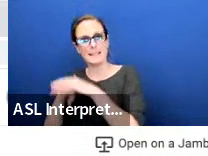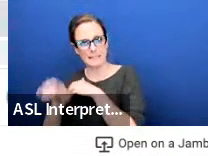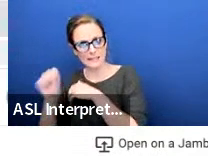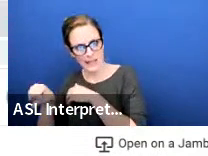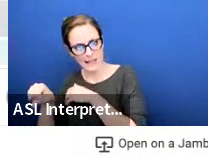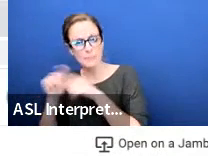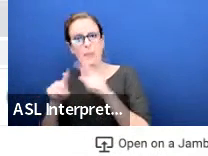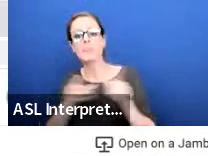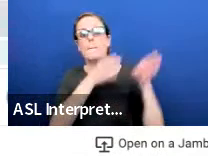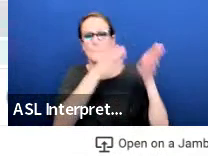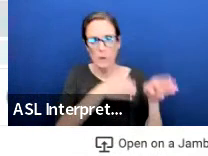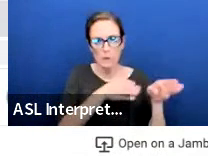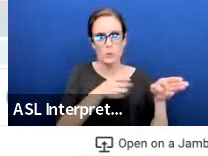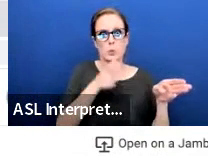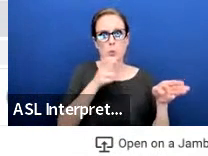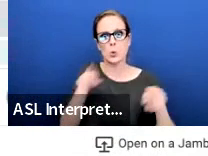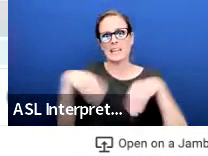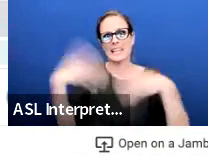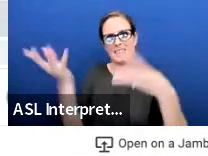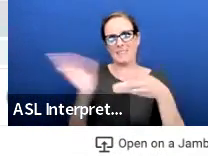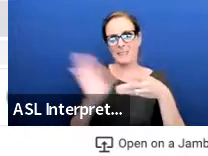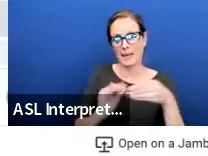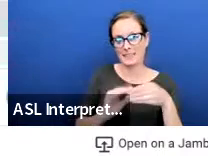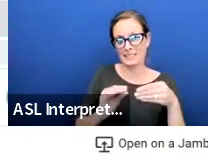that message. Others?